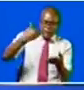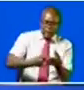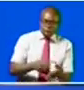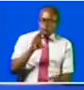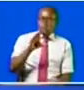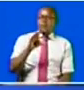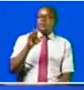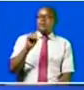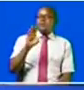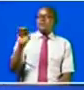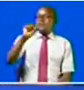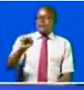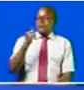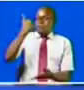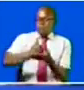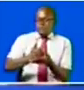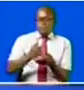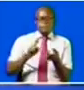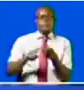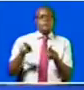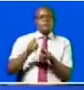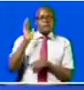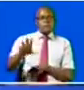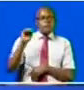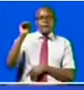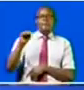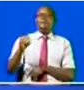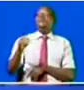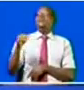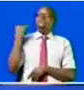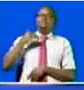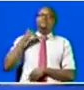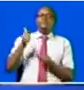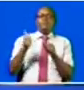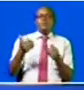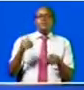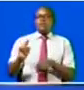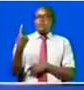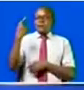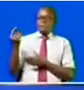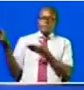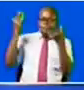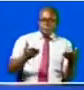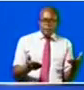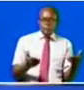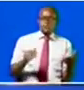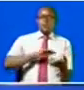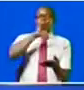OCS's office. And also I'll find out the crime I've committed once I'm